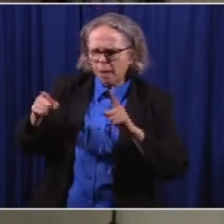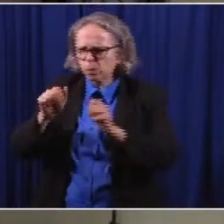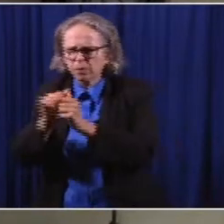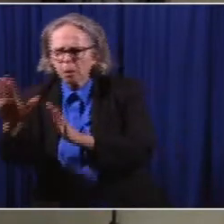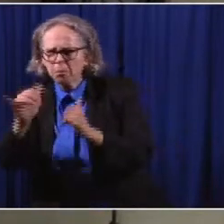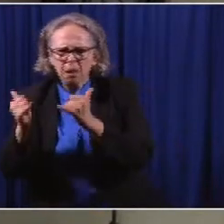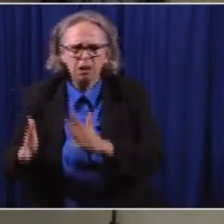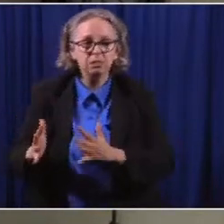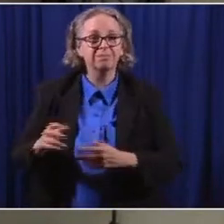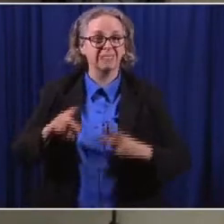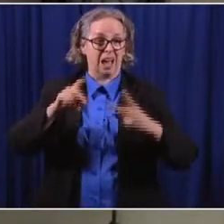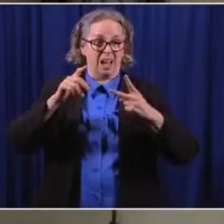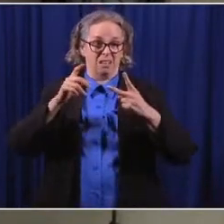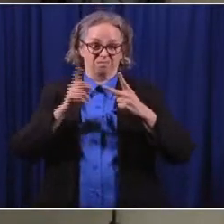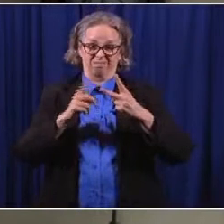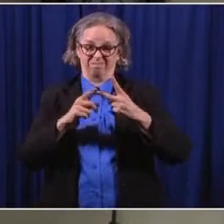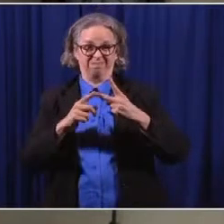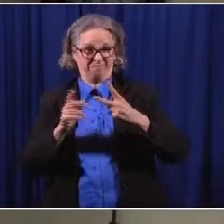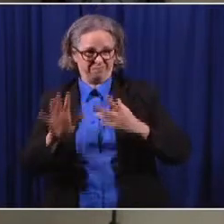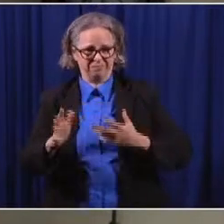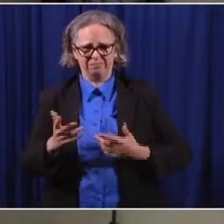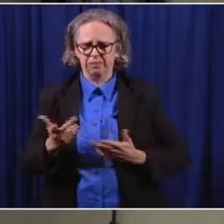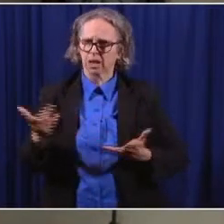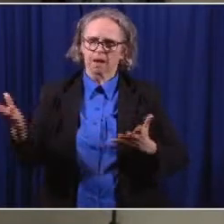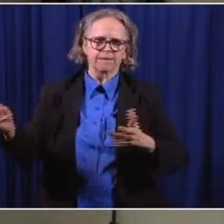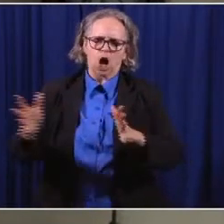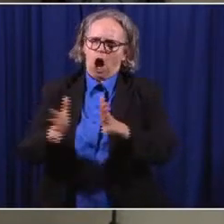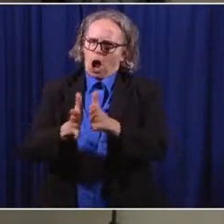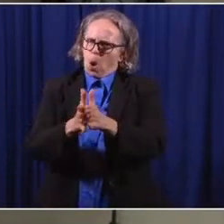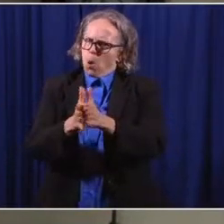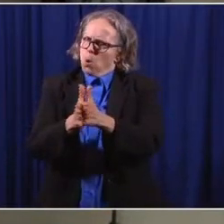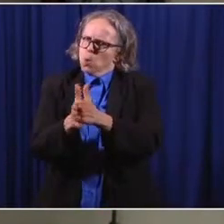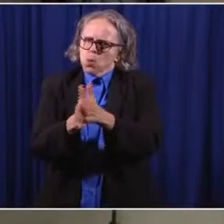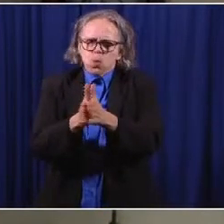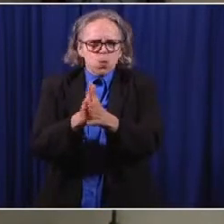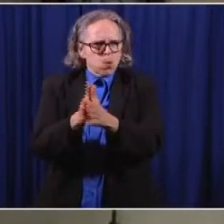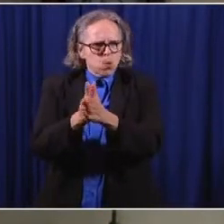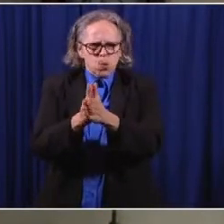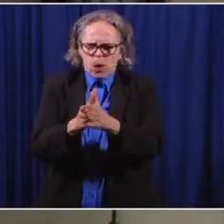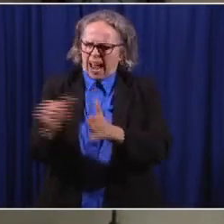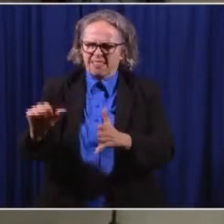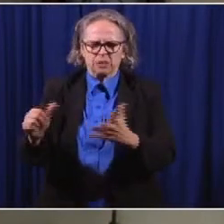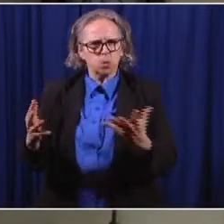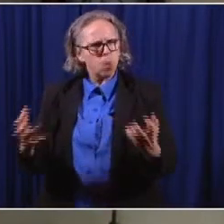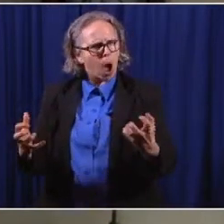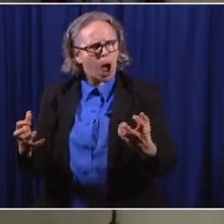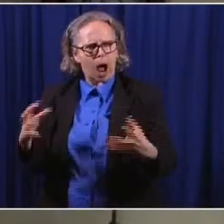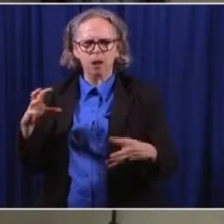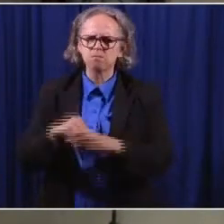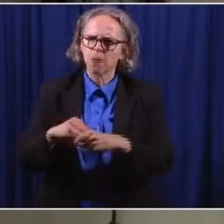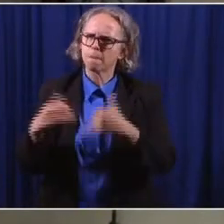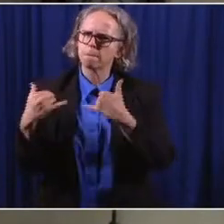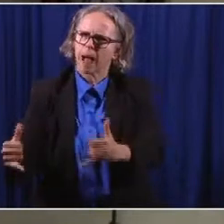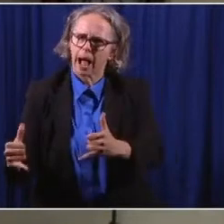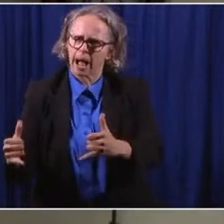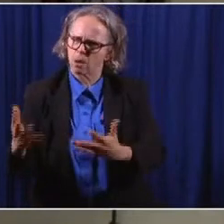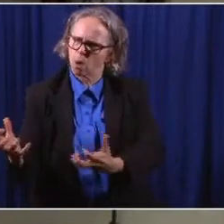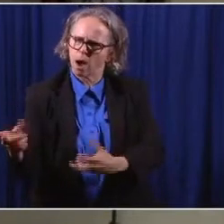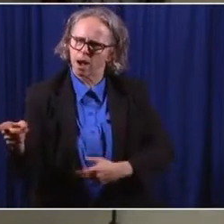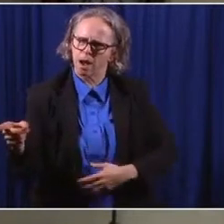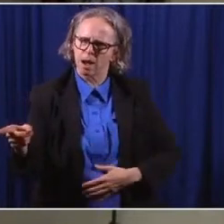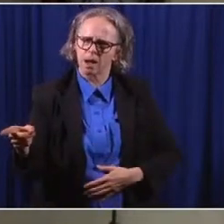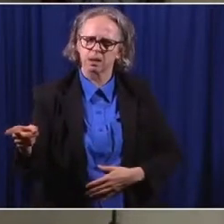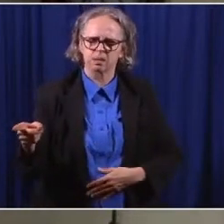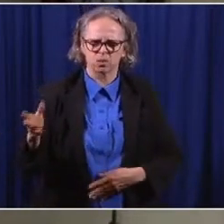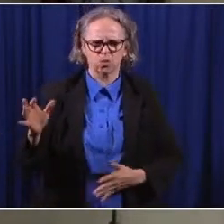a real incentive for athletes who want a season, who want to play, and to avoid